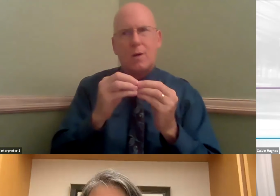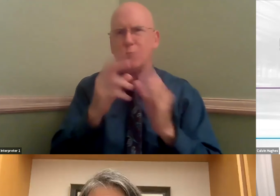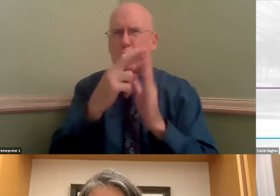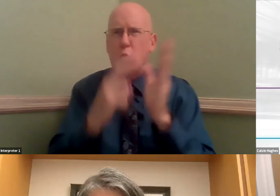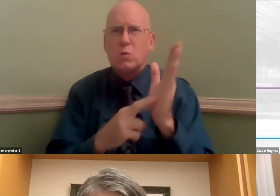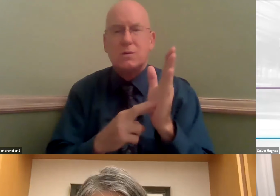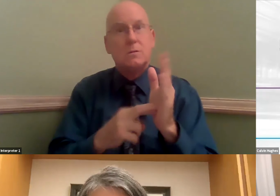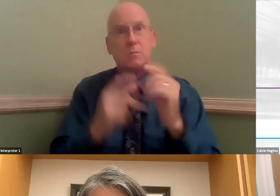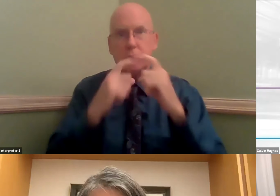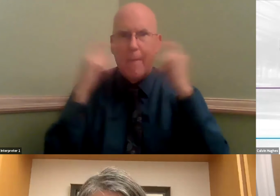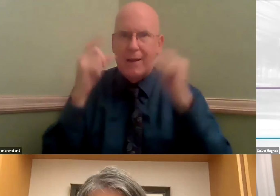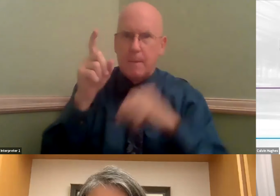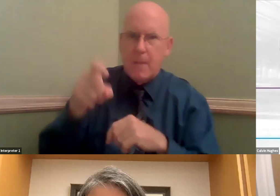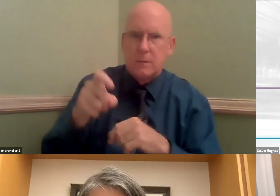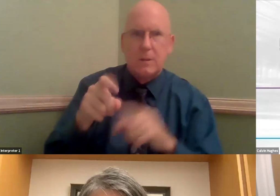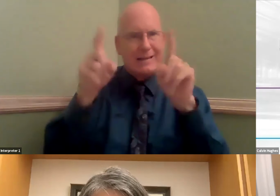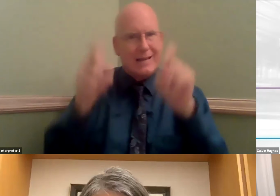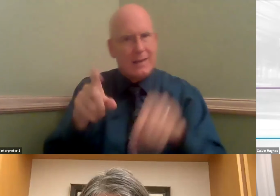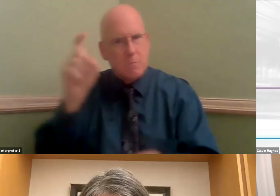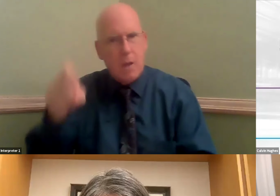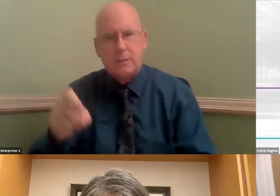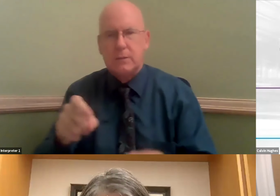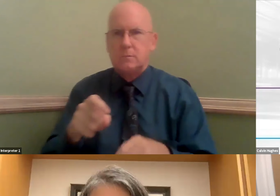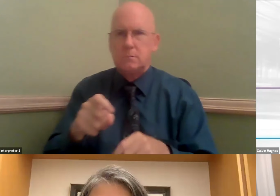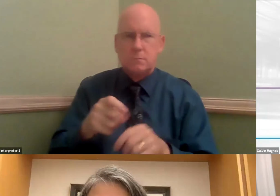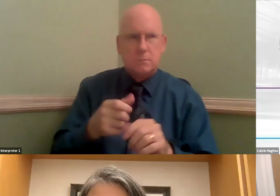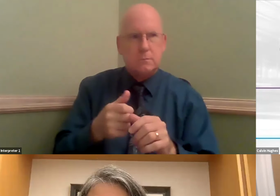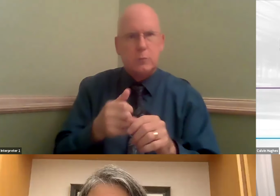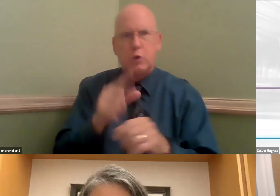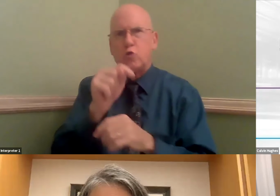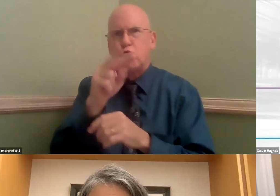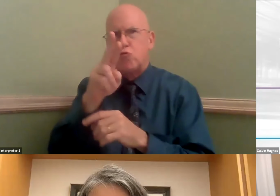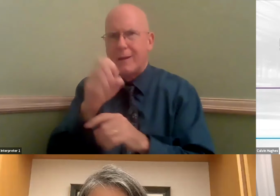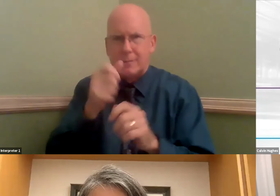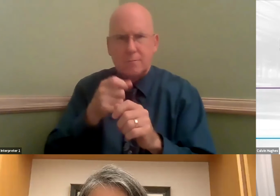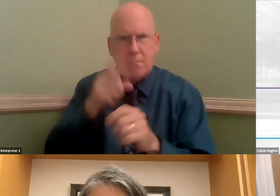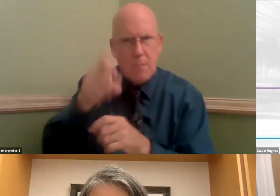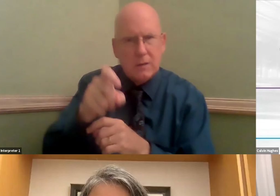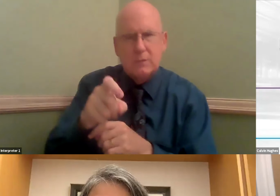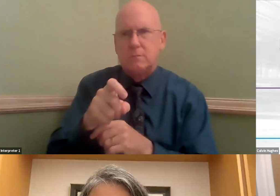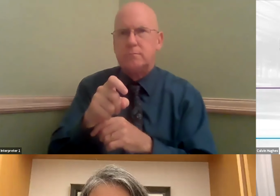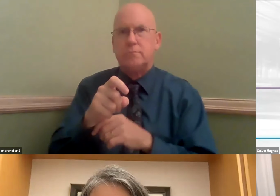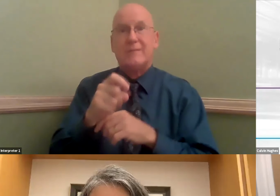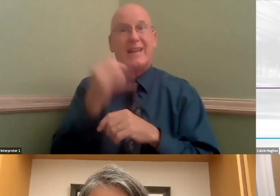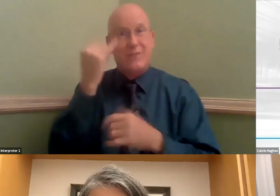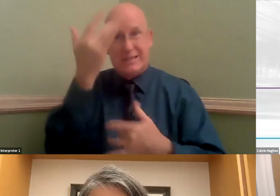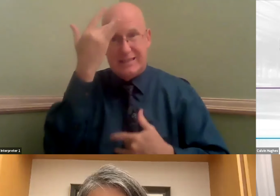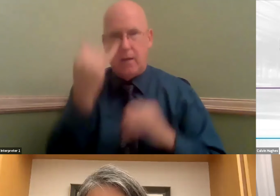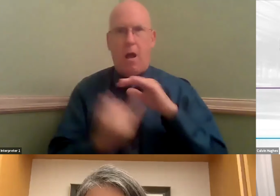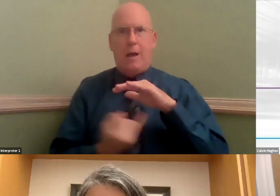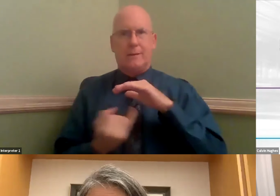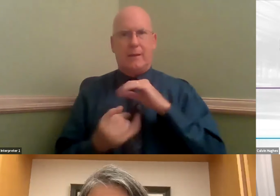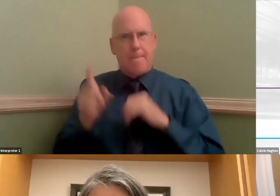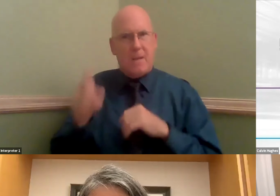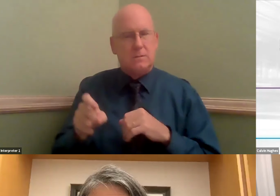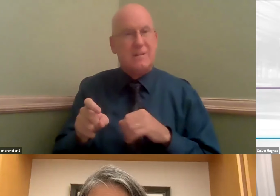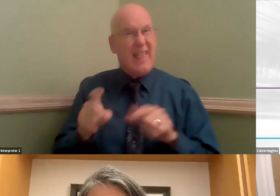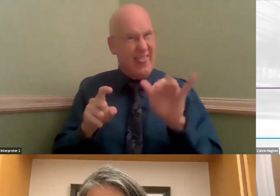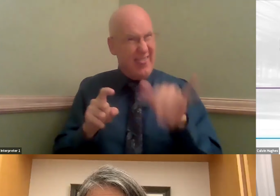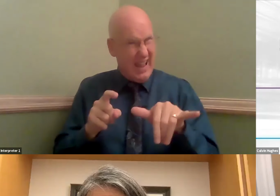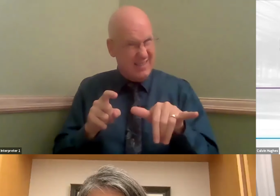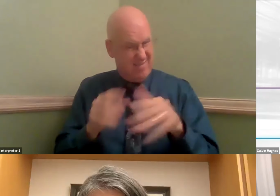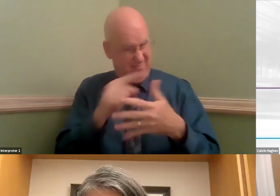continue to mask, we must test, we must trace, we must isolate. I don't think that's well understood. So I don't think that message is getting out, and